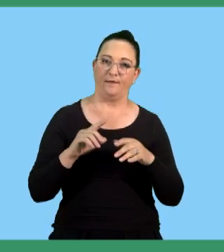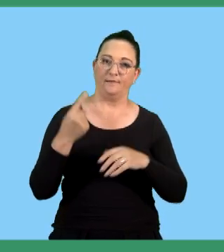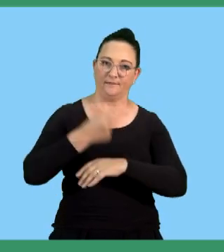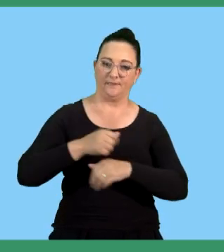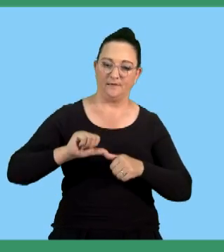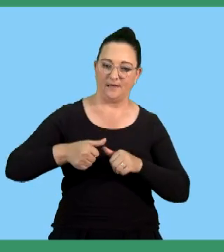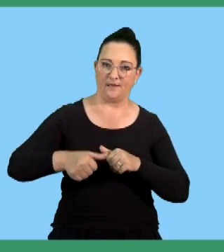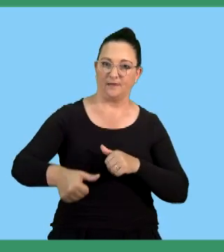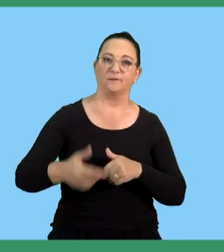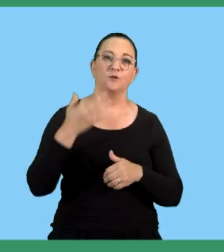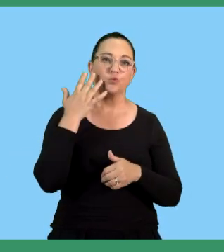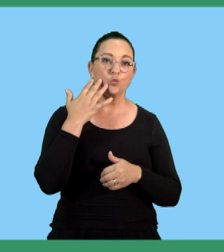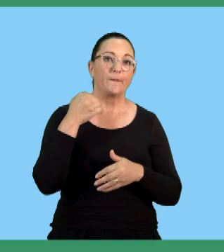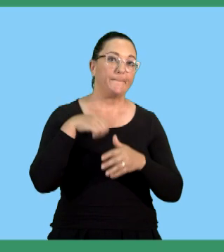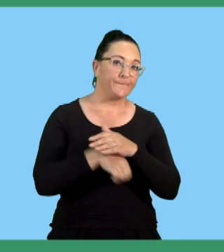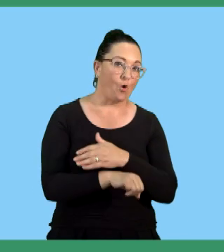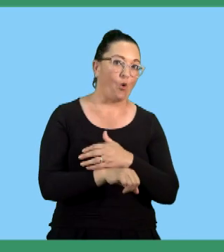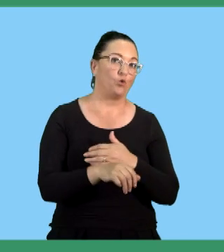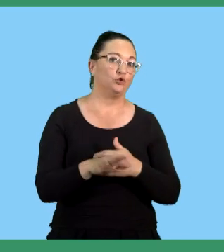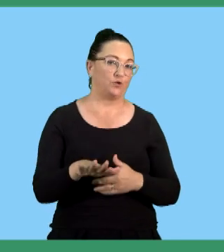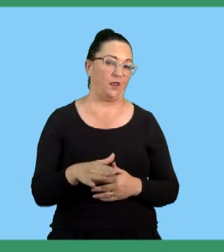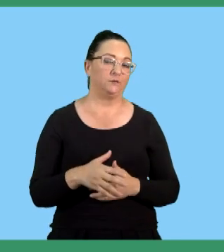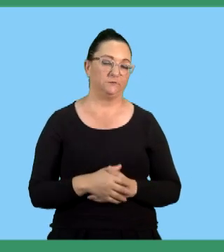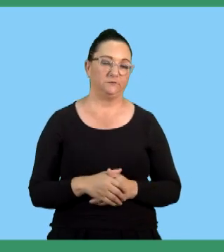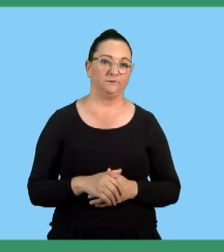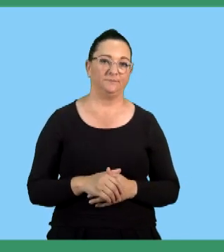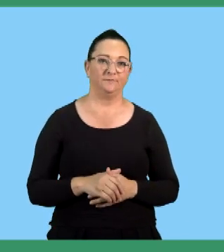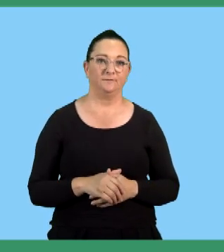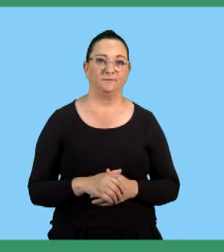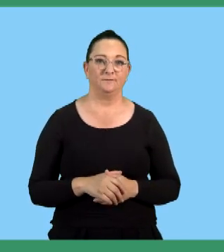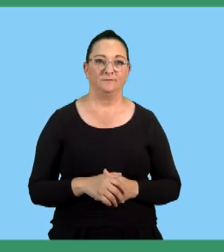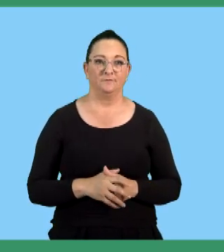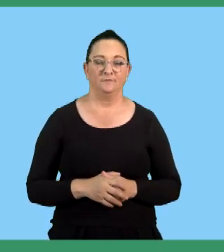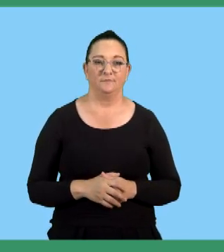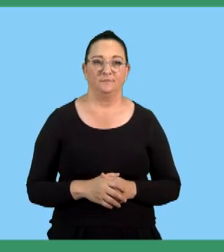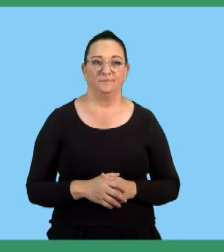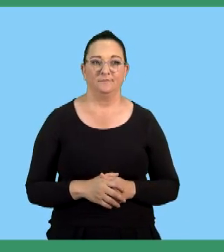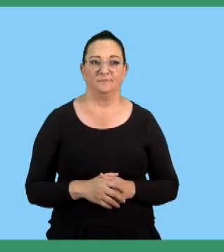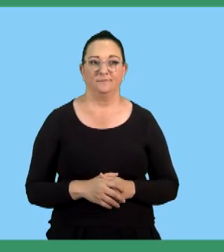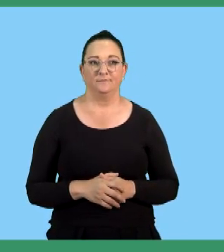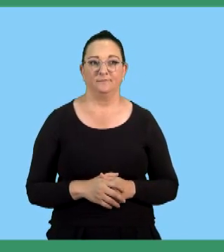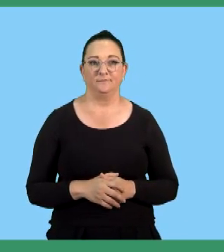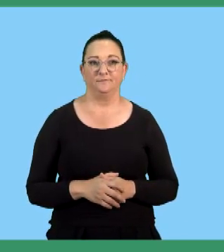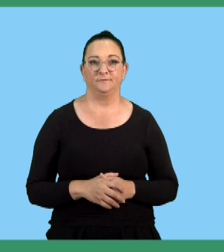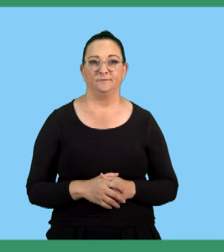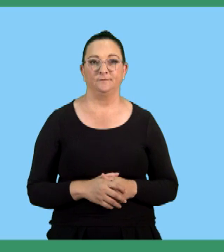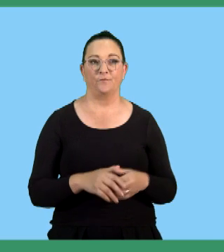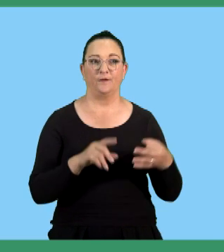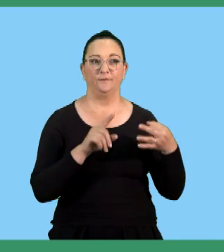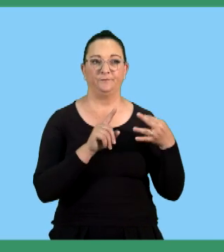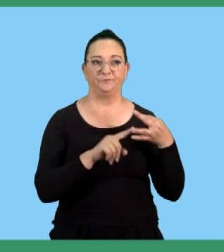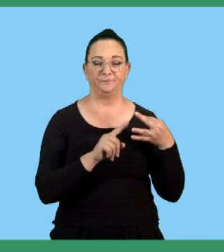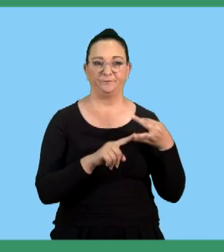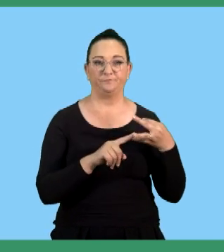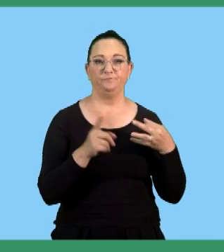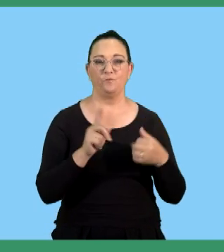consecutive days after the birth of his or her child, irrespective of the gender. Right, and then now we go to